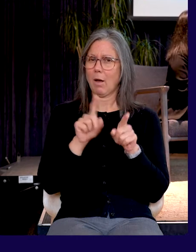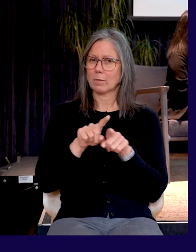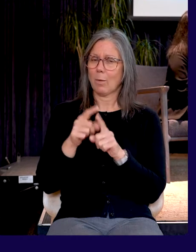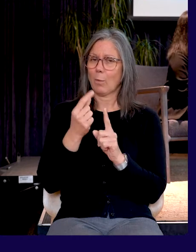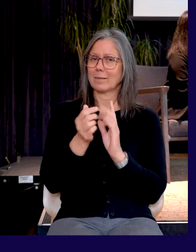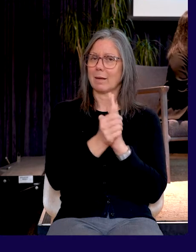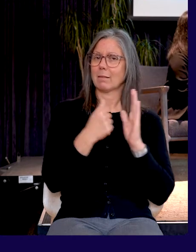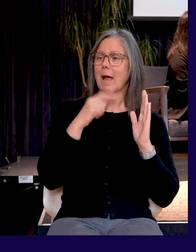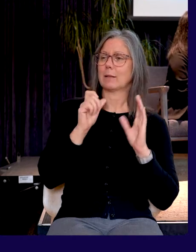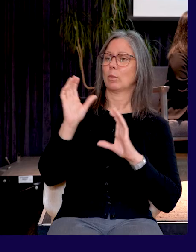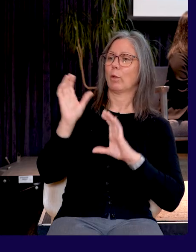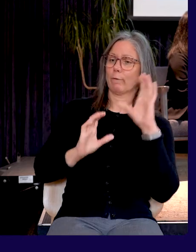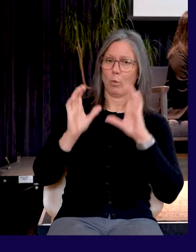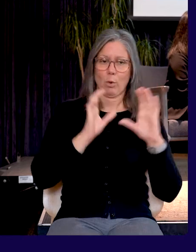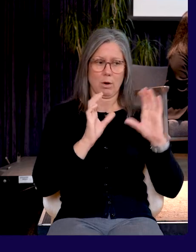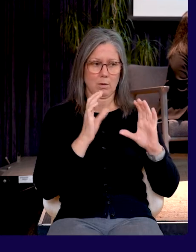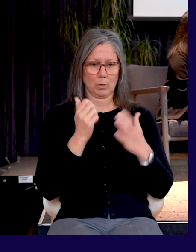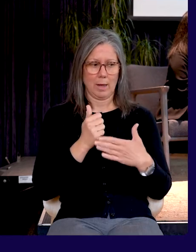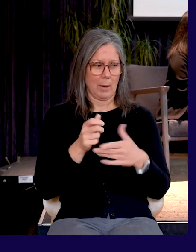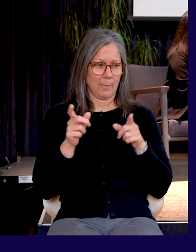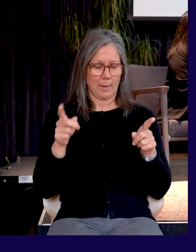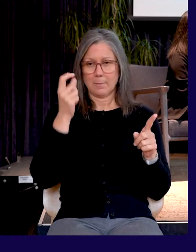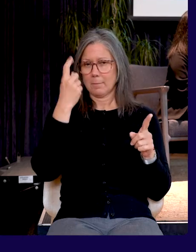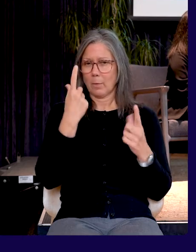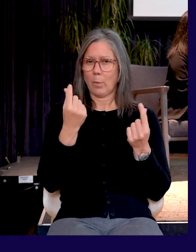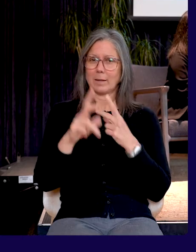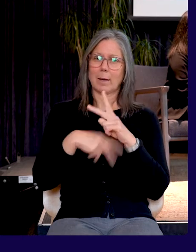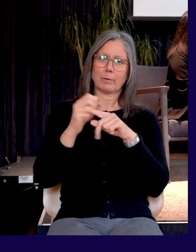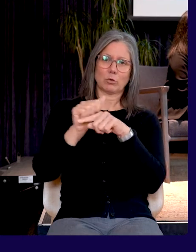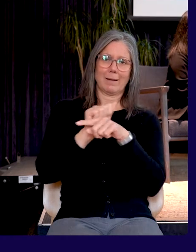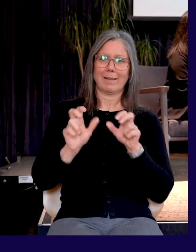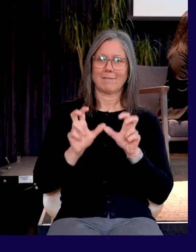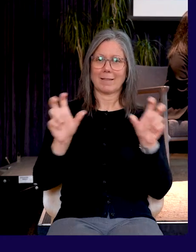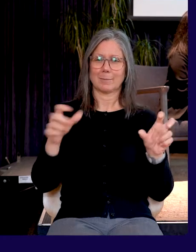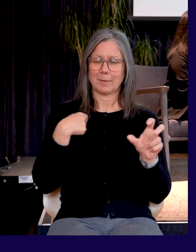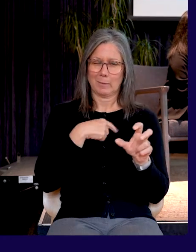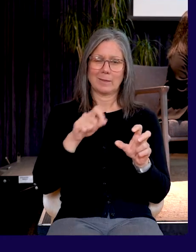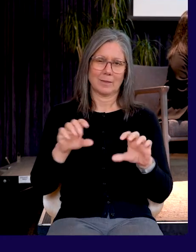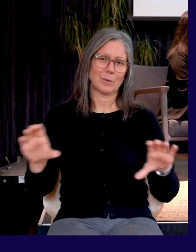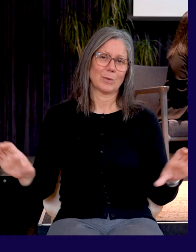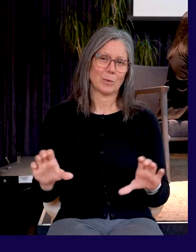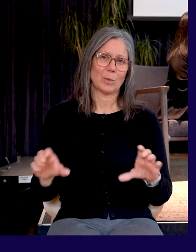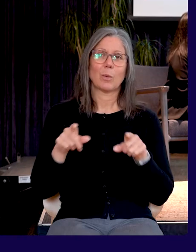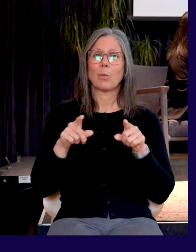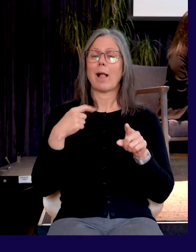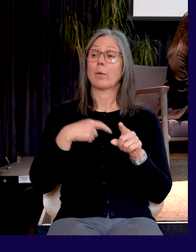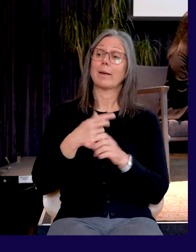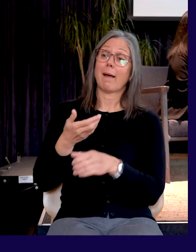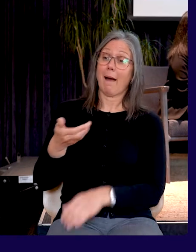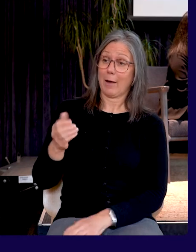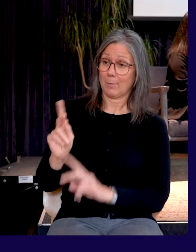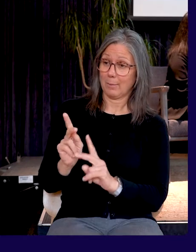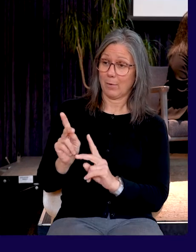actually be looking for, to help both sides understand what types of training and investment do we, the employer, need to be investing in as we bring them on the job,